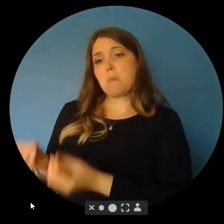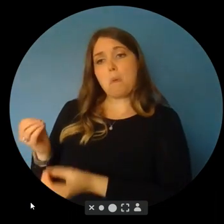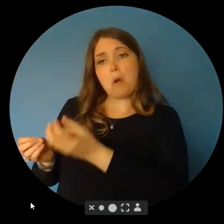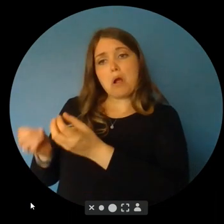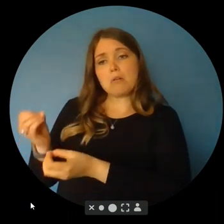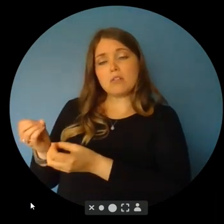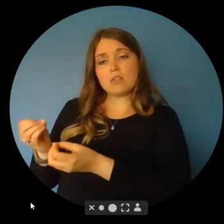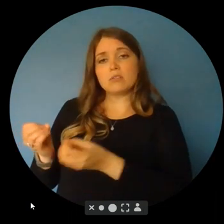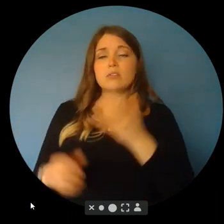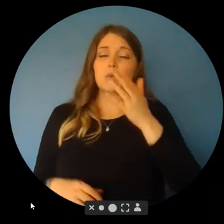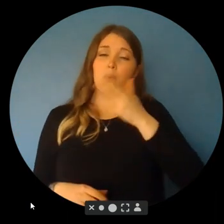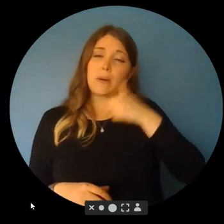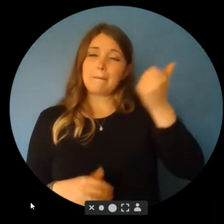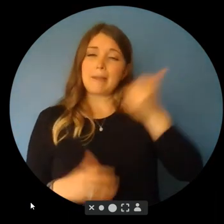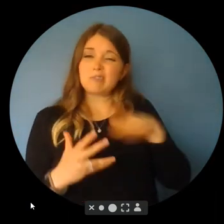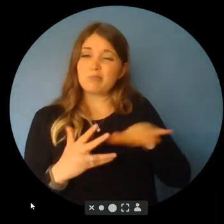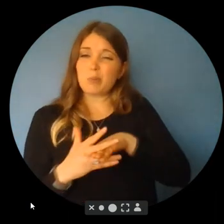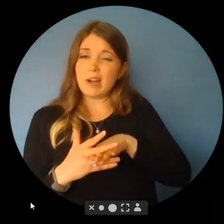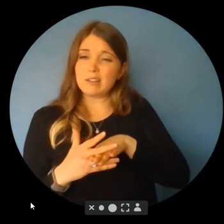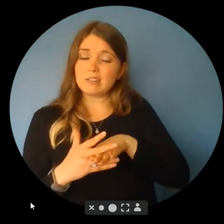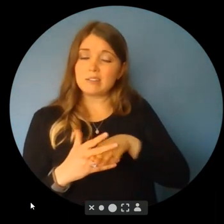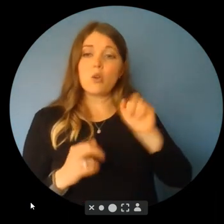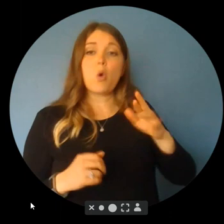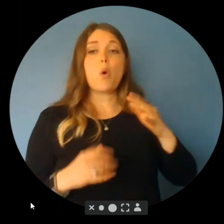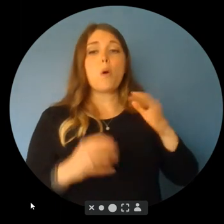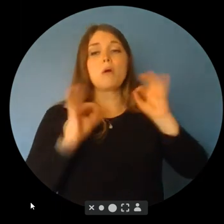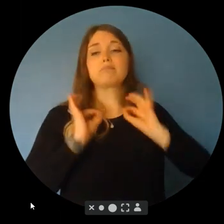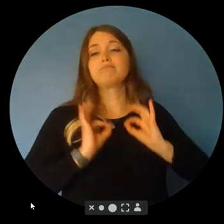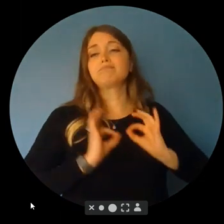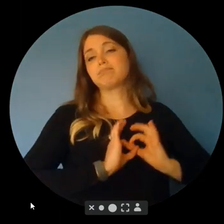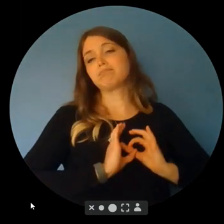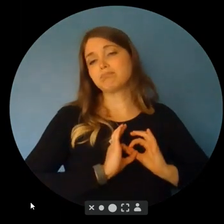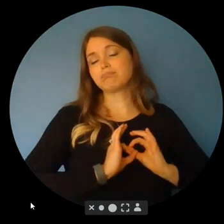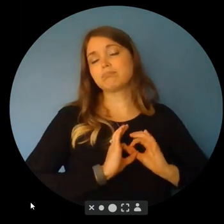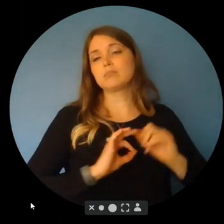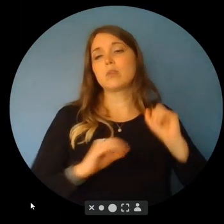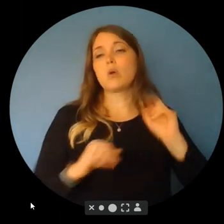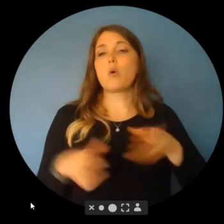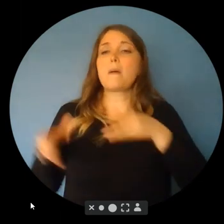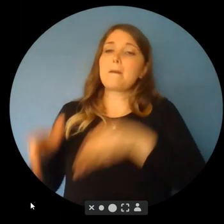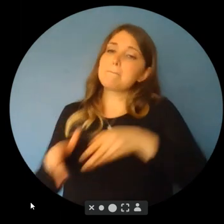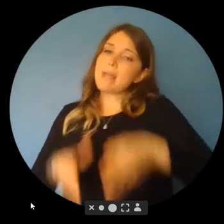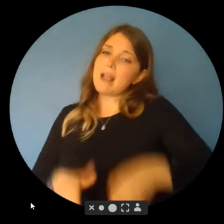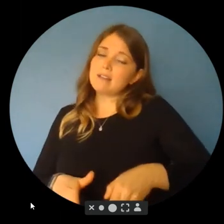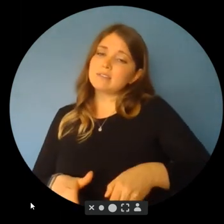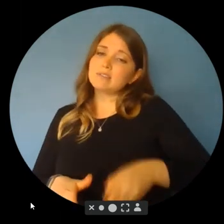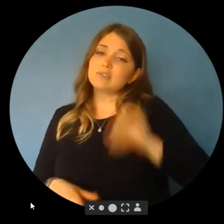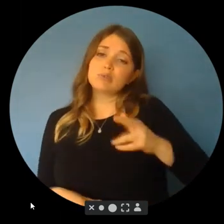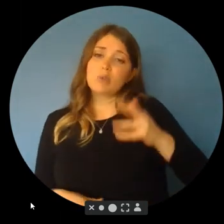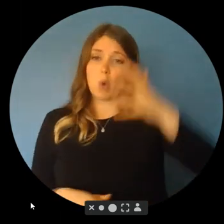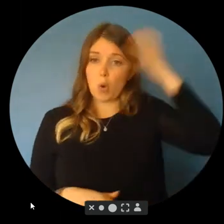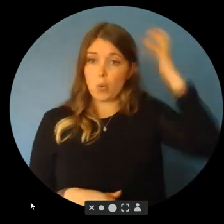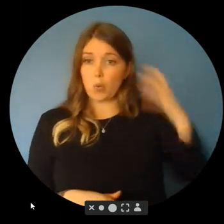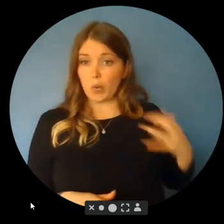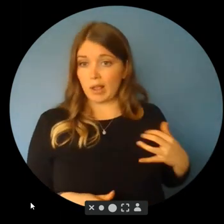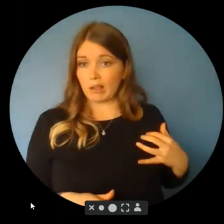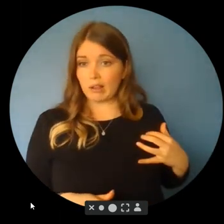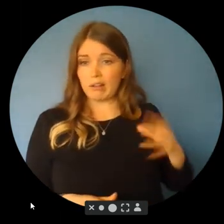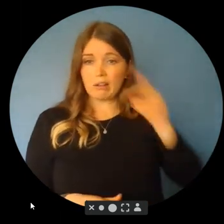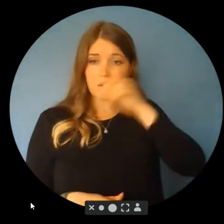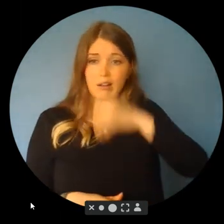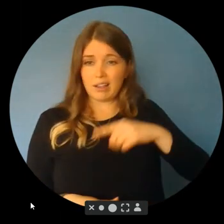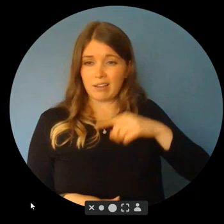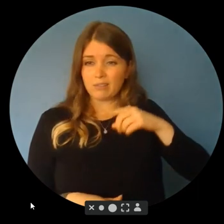of pearls, or a pair of pants, or a wig with curls, or another